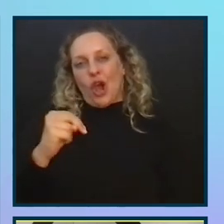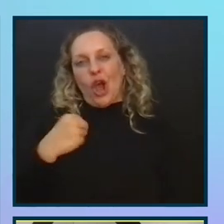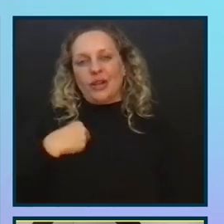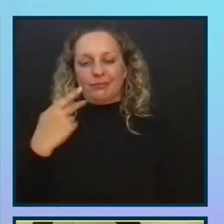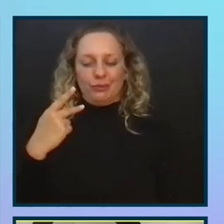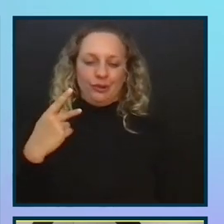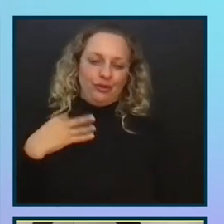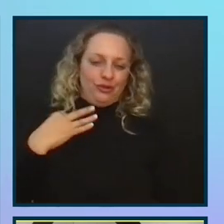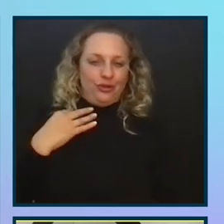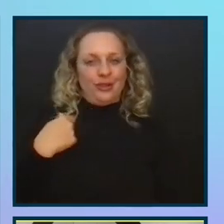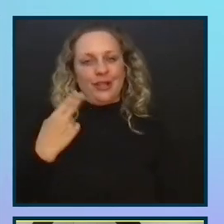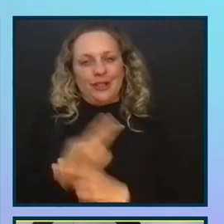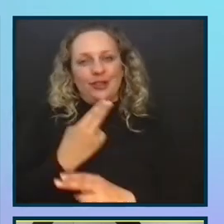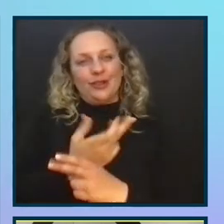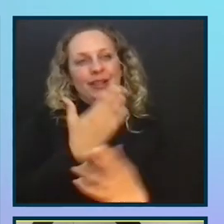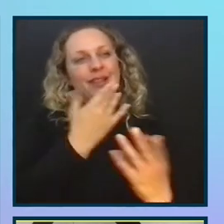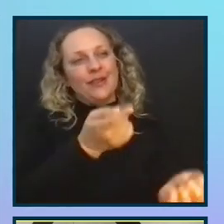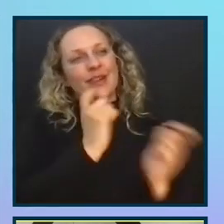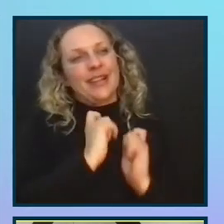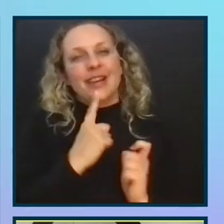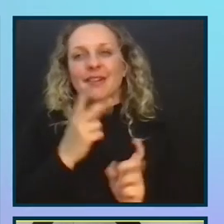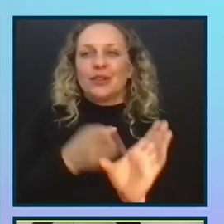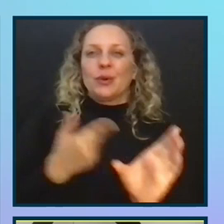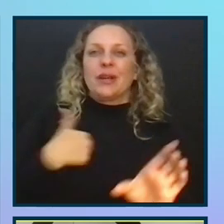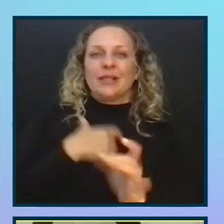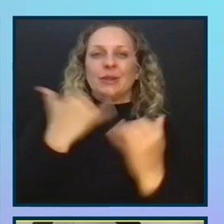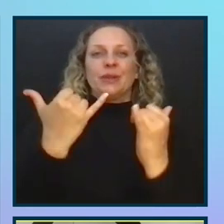having us, and to all of you for joining us today.